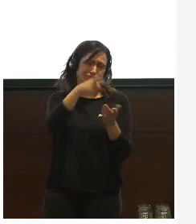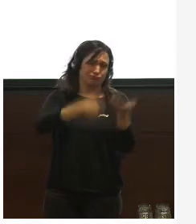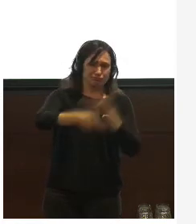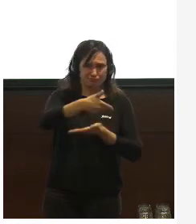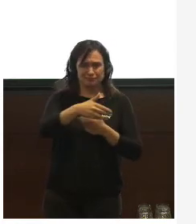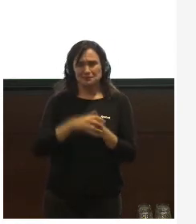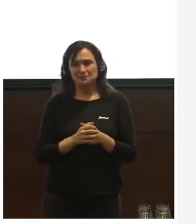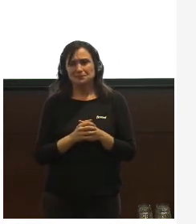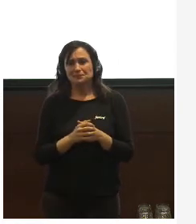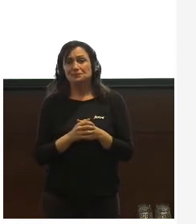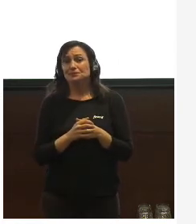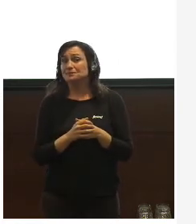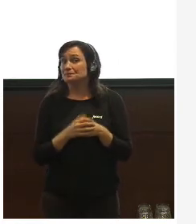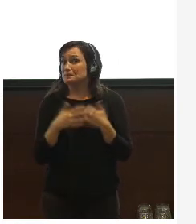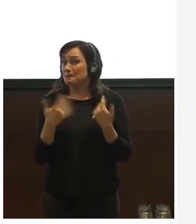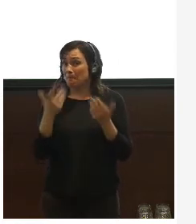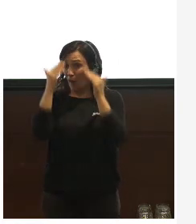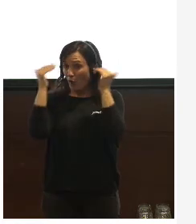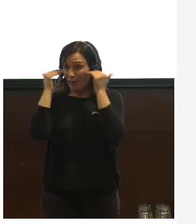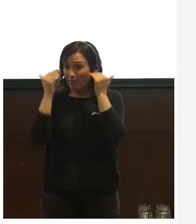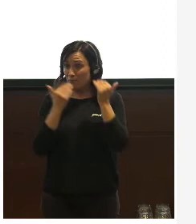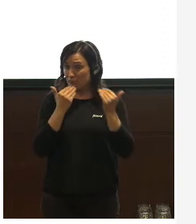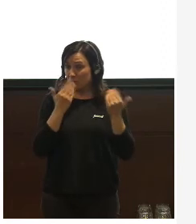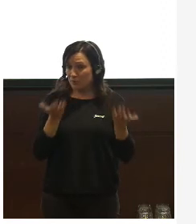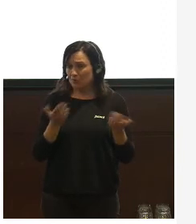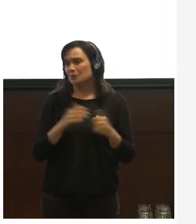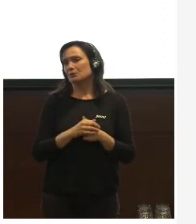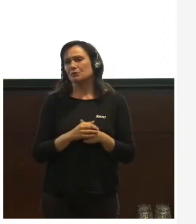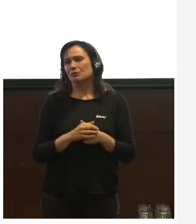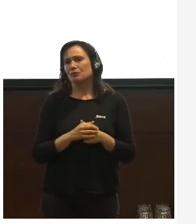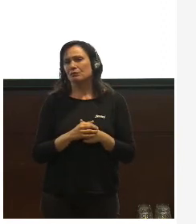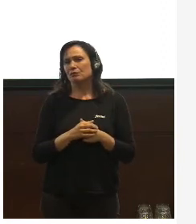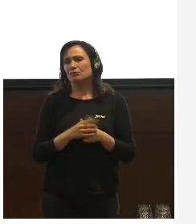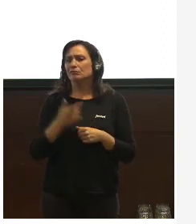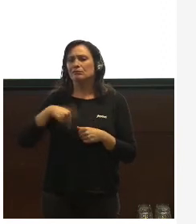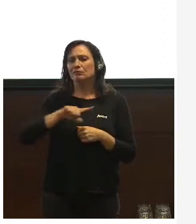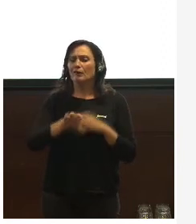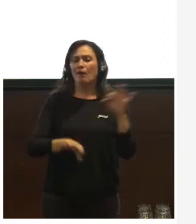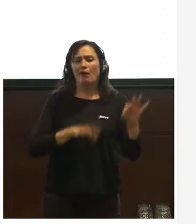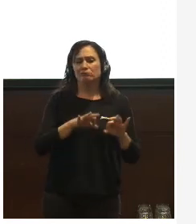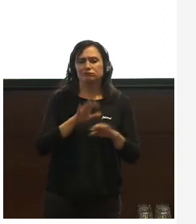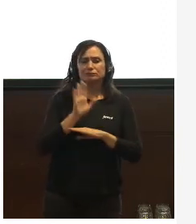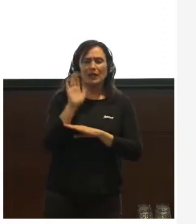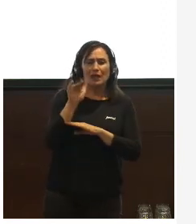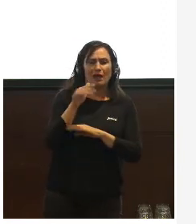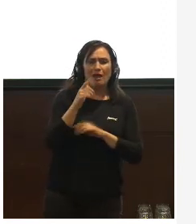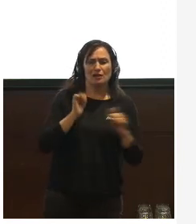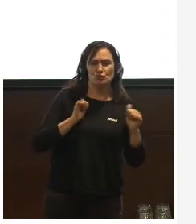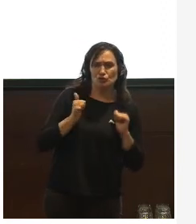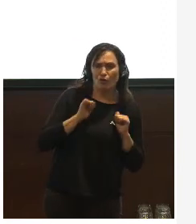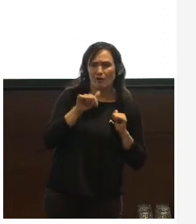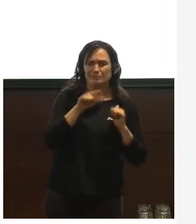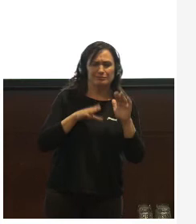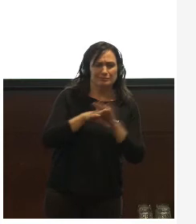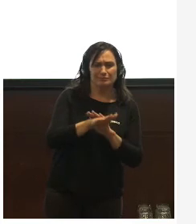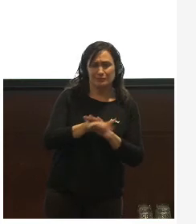so in the Netherlands itself, we organize accessible shore excursions with different teams. And we have ports in Amsterdam, Rotterdam, and IJmuiden. So